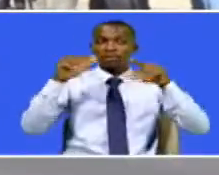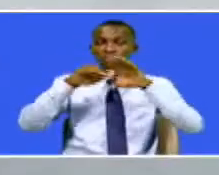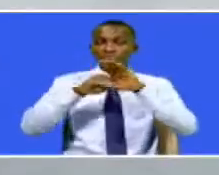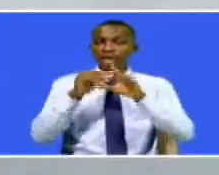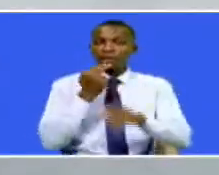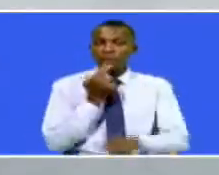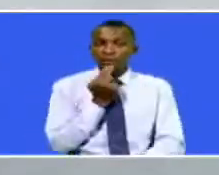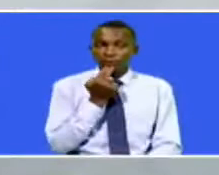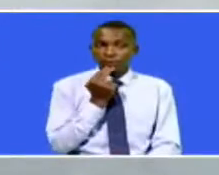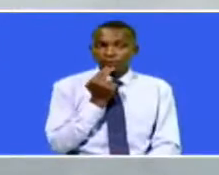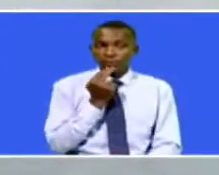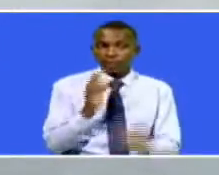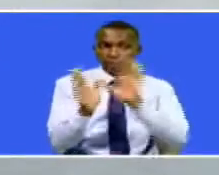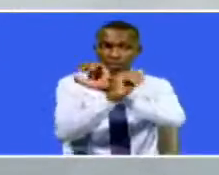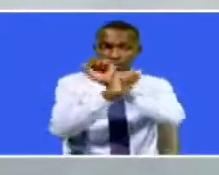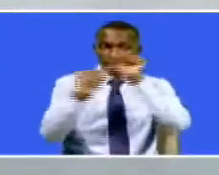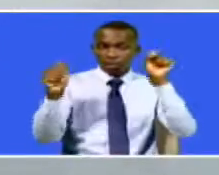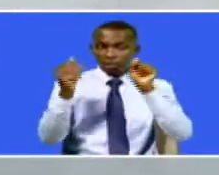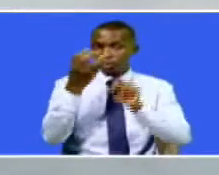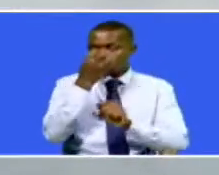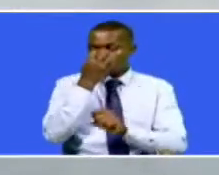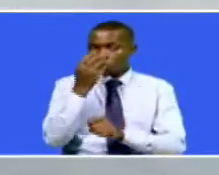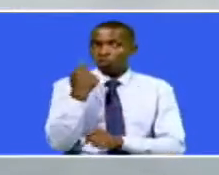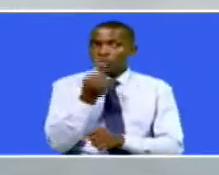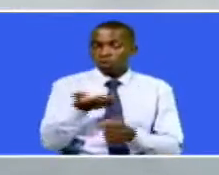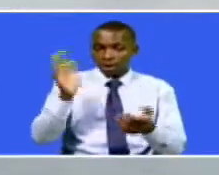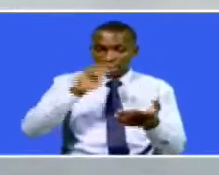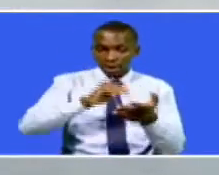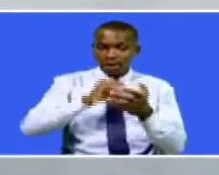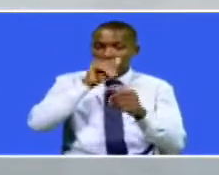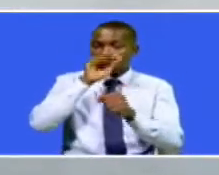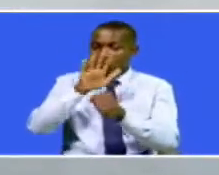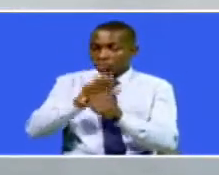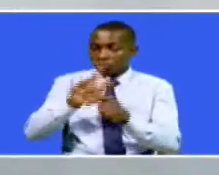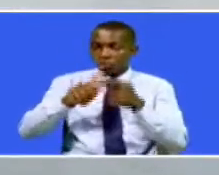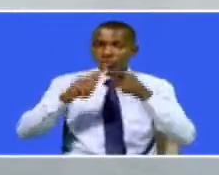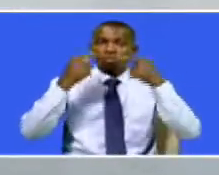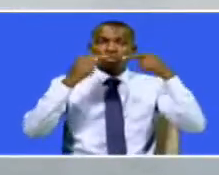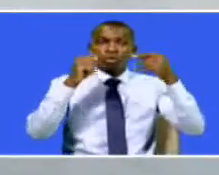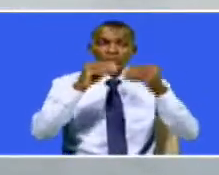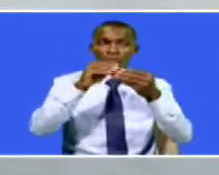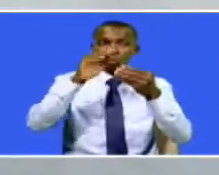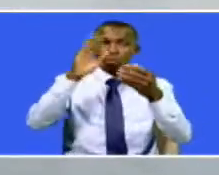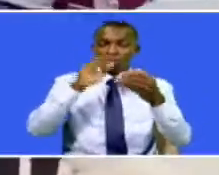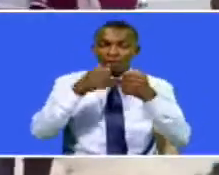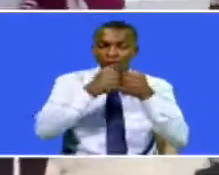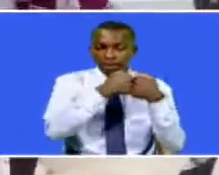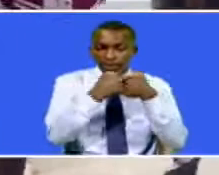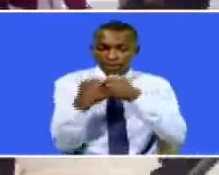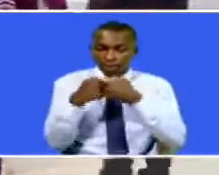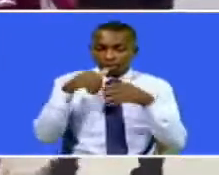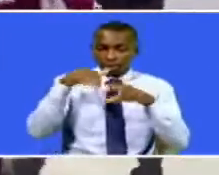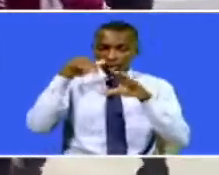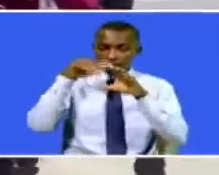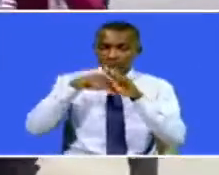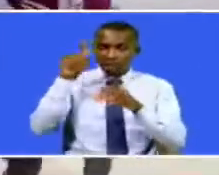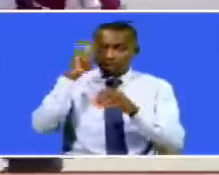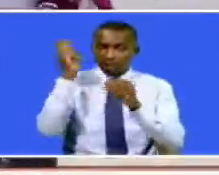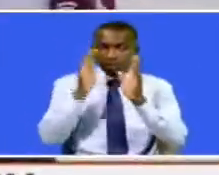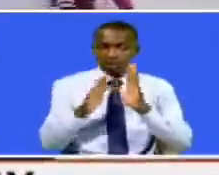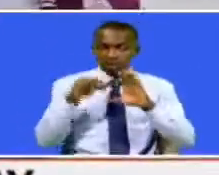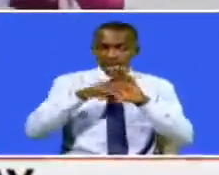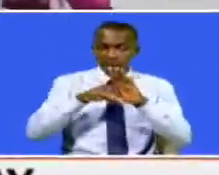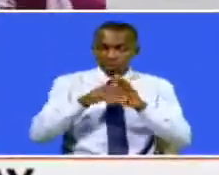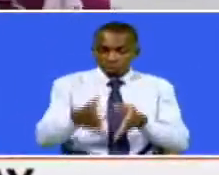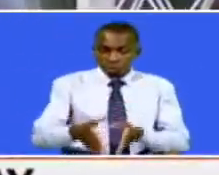Tuesday. President Ruto, who has time and again promised to address the most pertinent challenges facing Kenyans as a